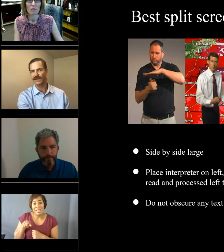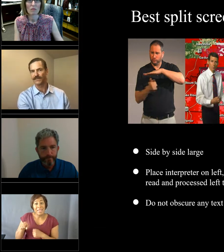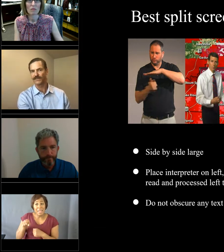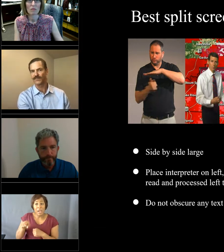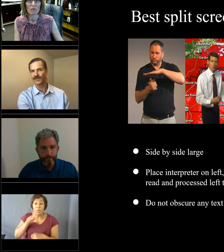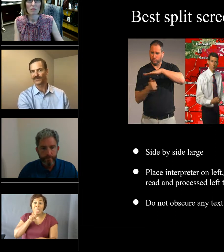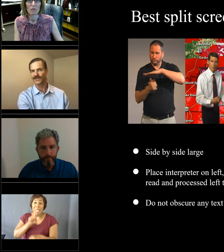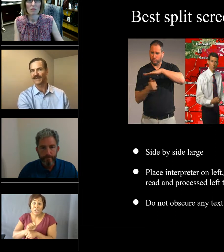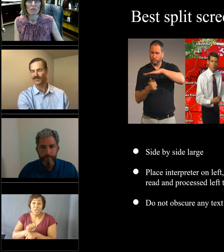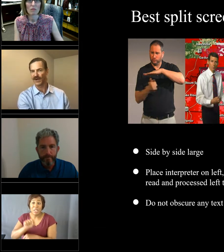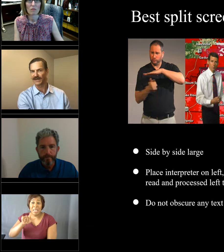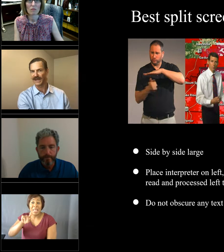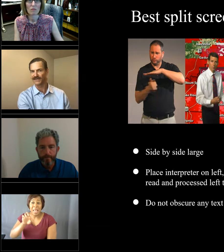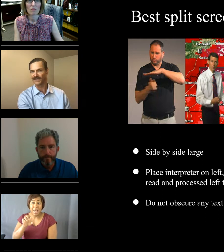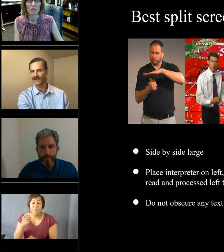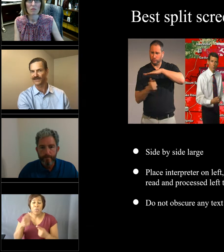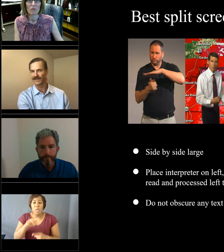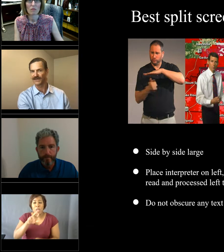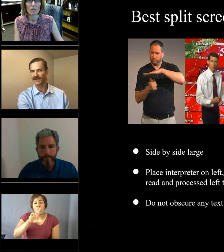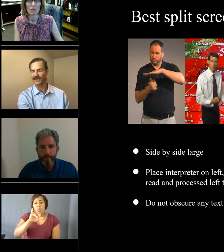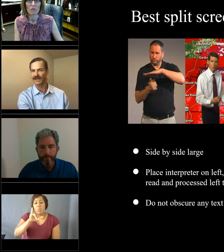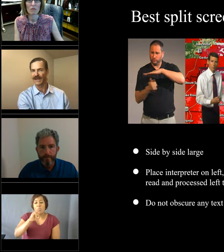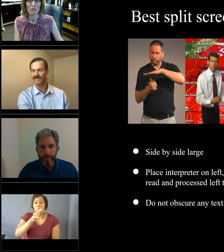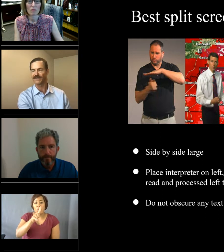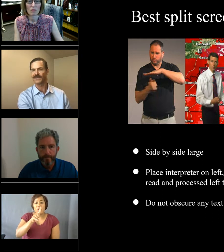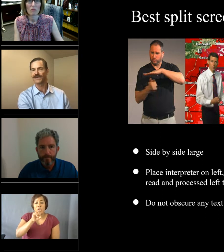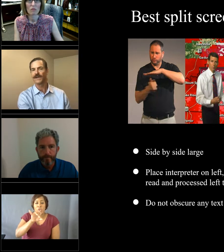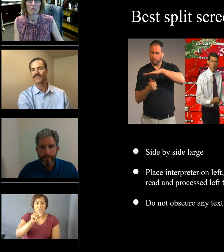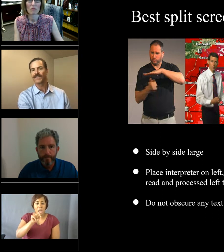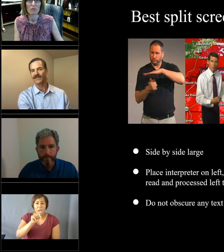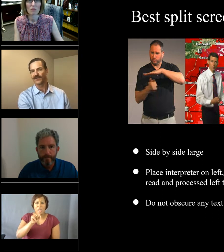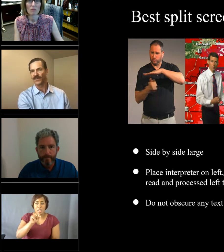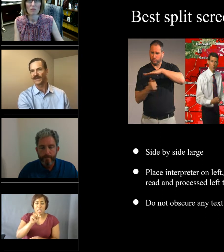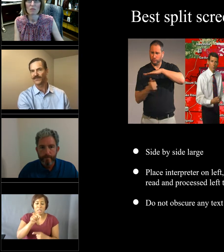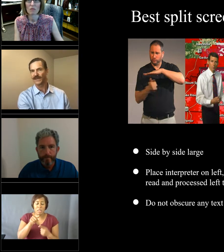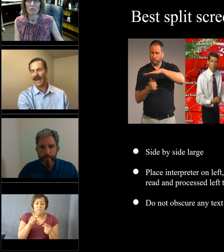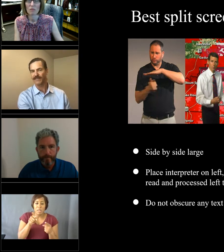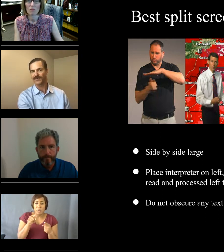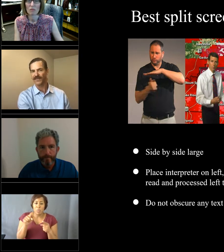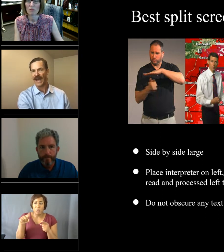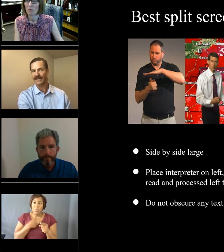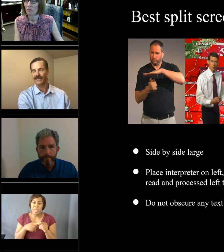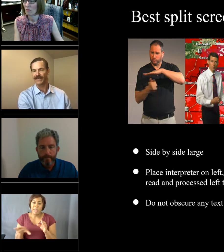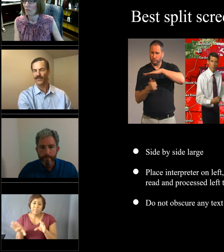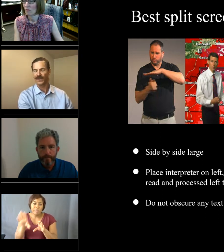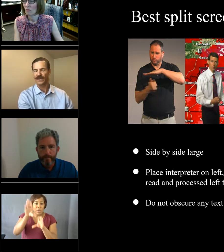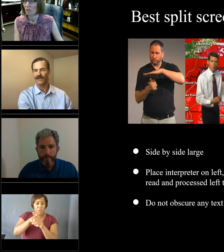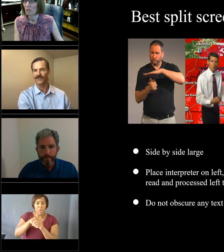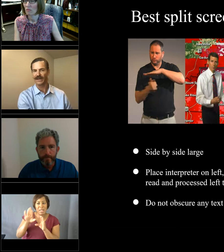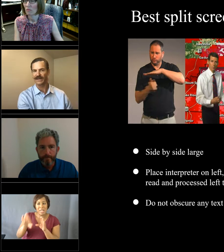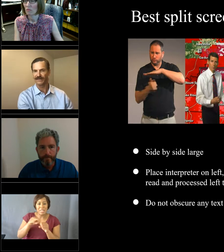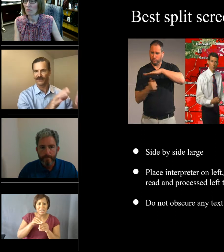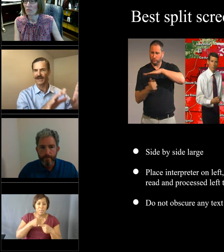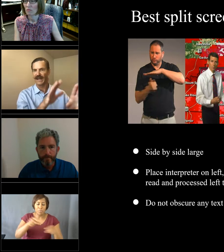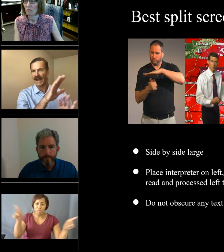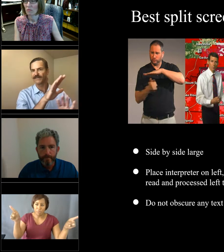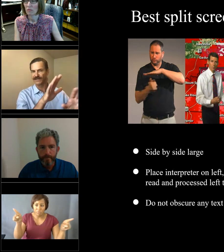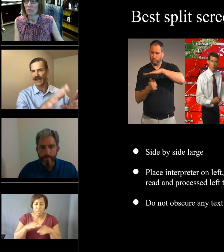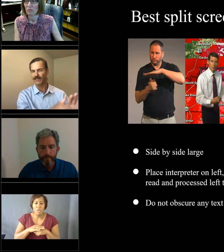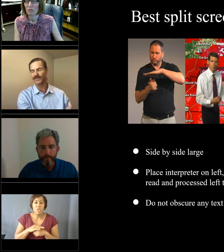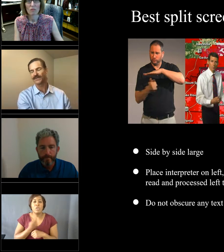into Richard Scott's broadcast that you can see here on the left image. And so what we did is we captured that, and then we created